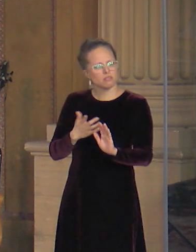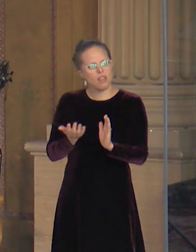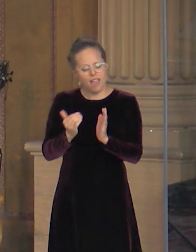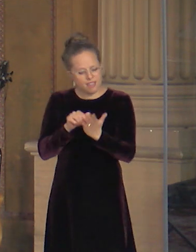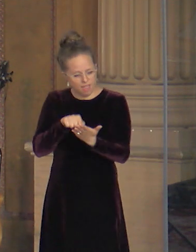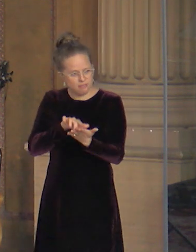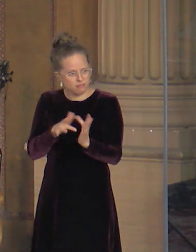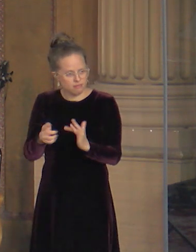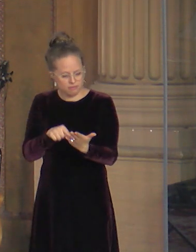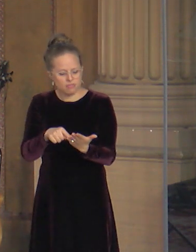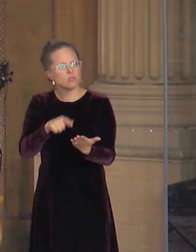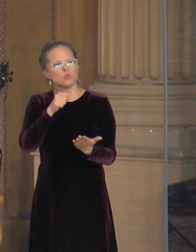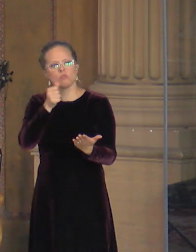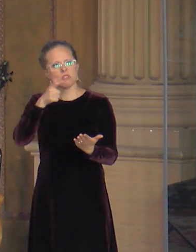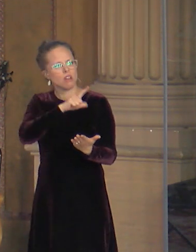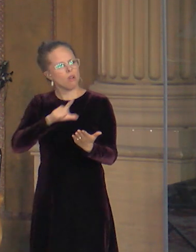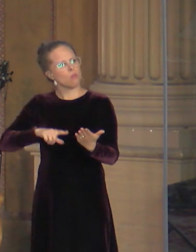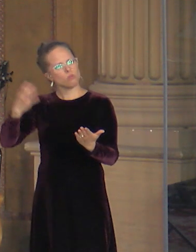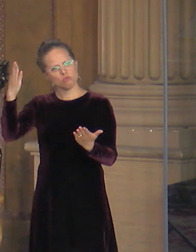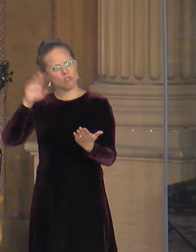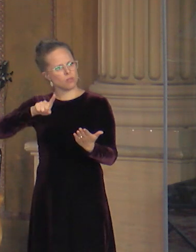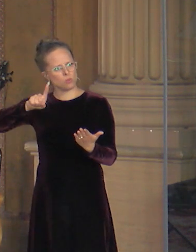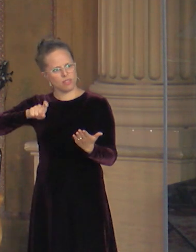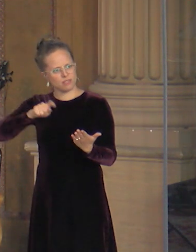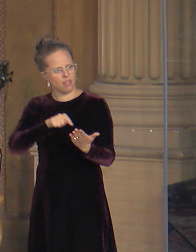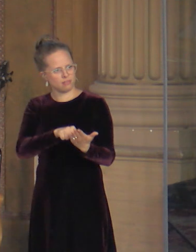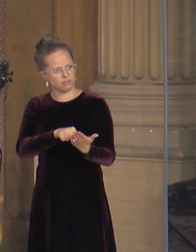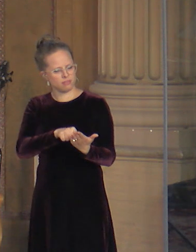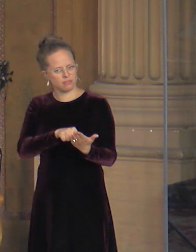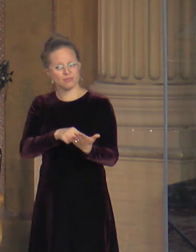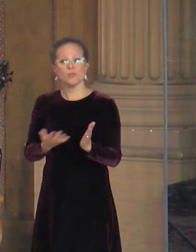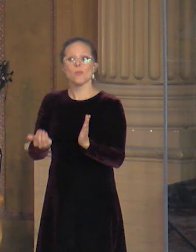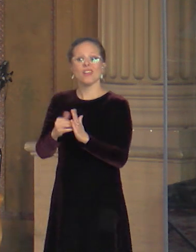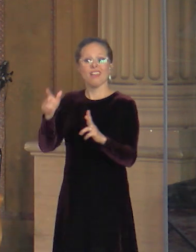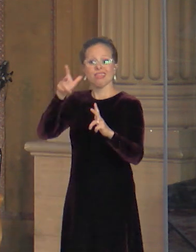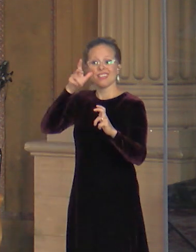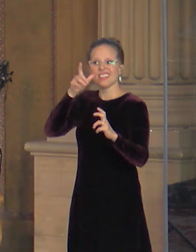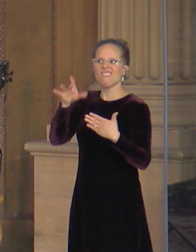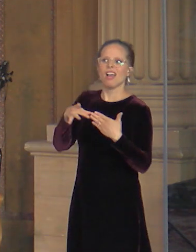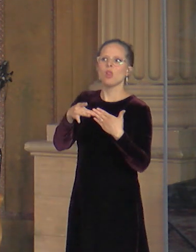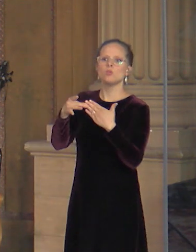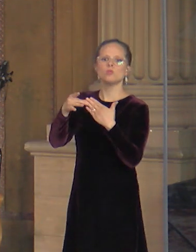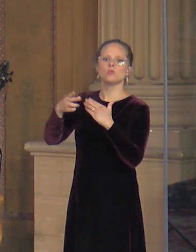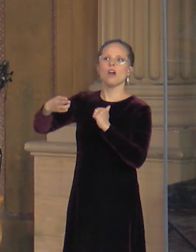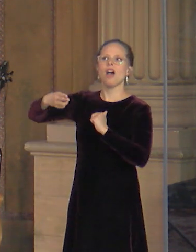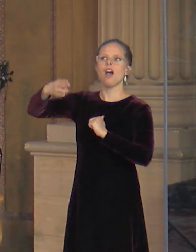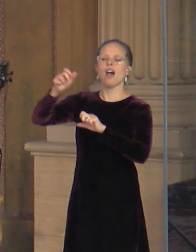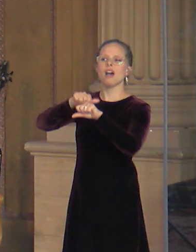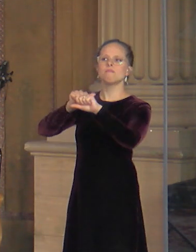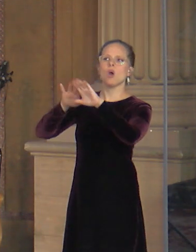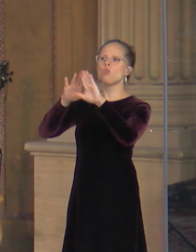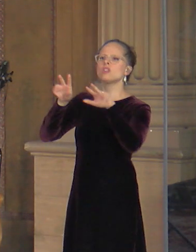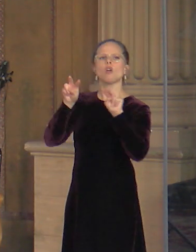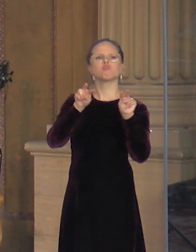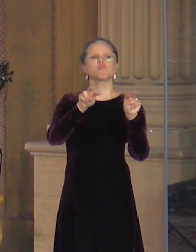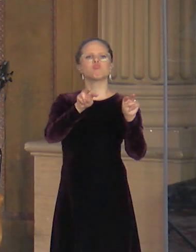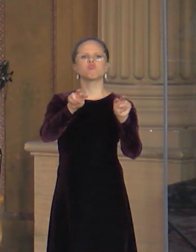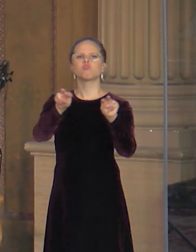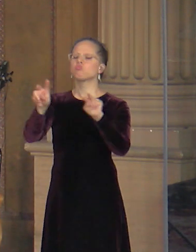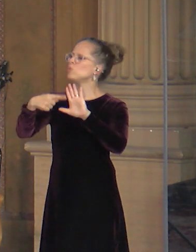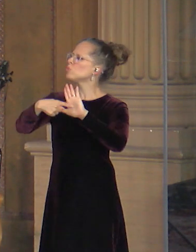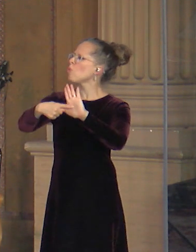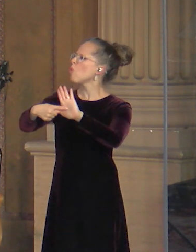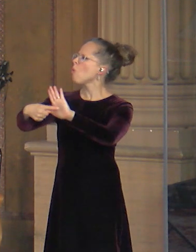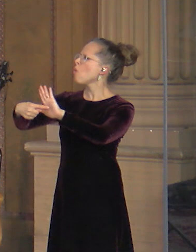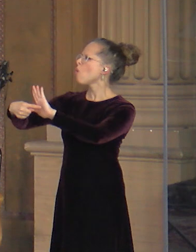is written you shall not put the Lord your God to the test again the devil took him to a very high mountain and showed him all the kingdoms of the world in their